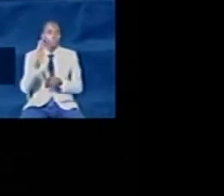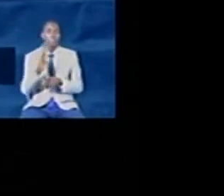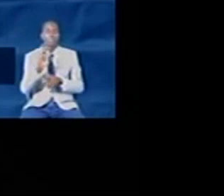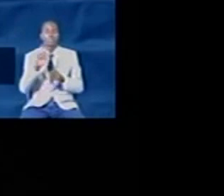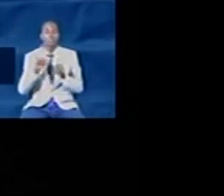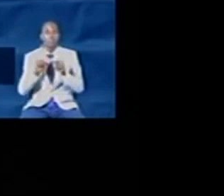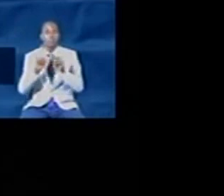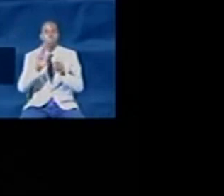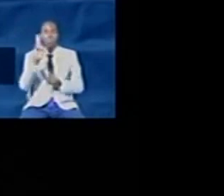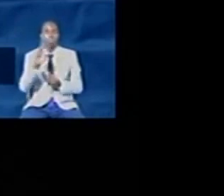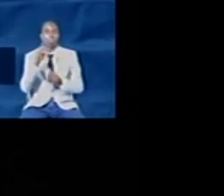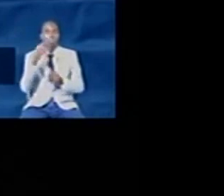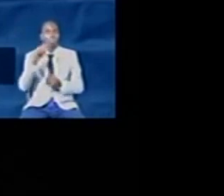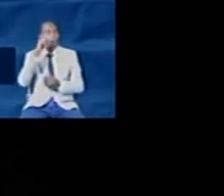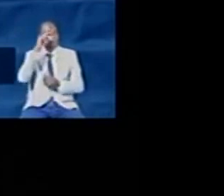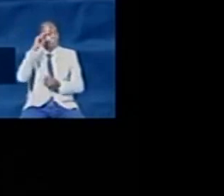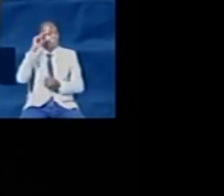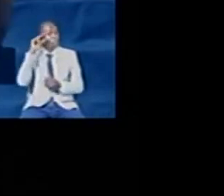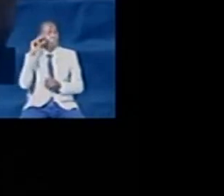topics on the screen. But